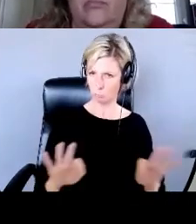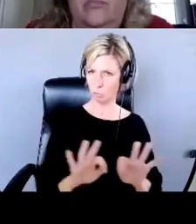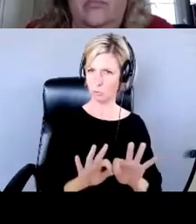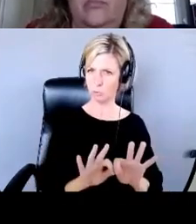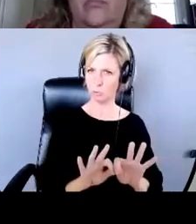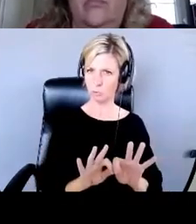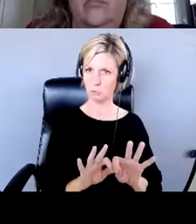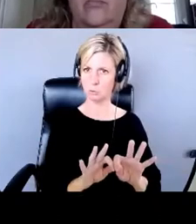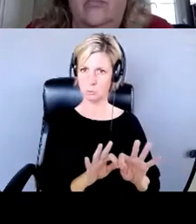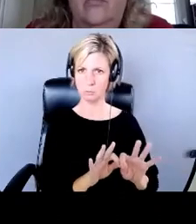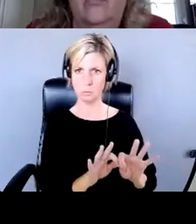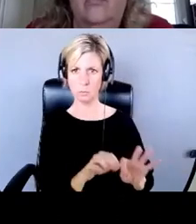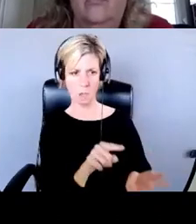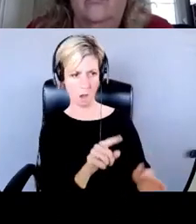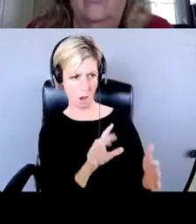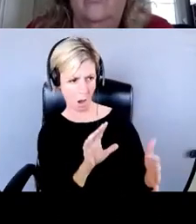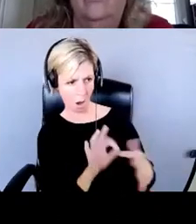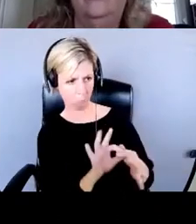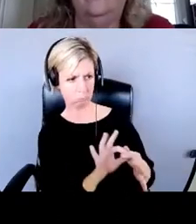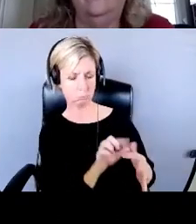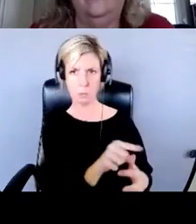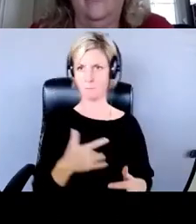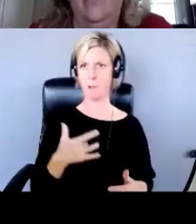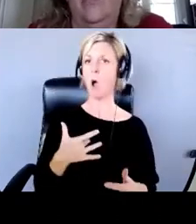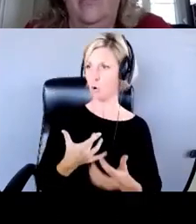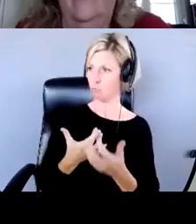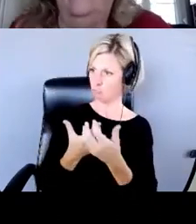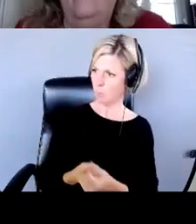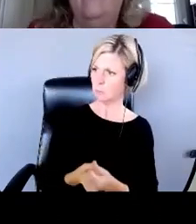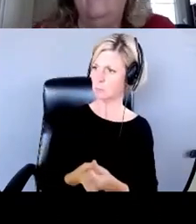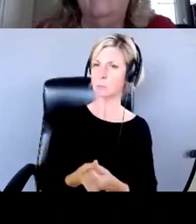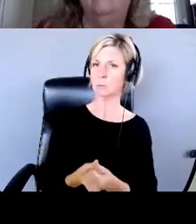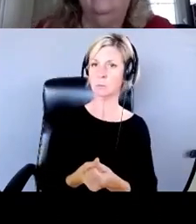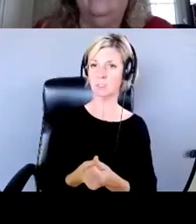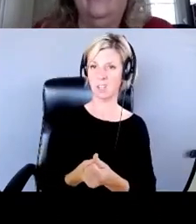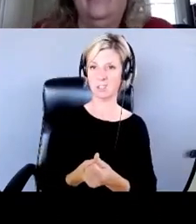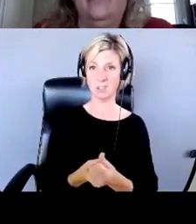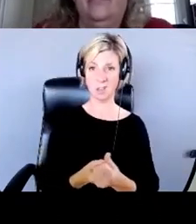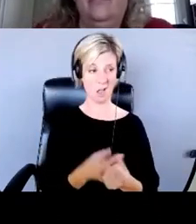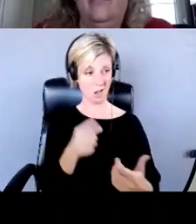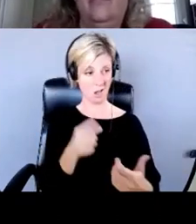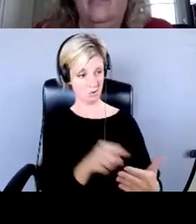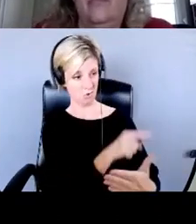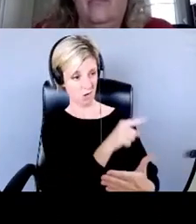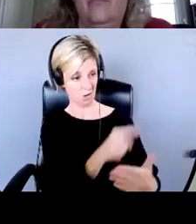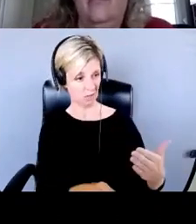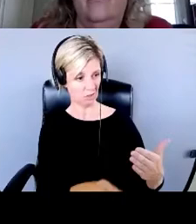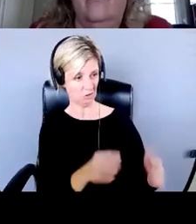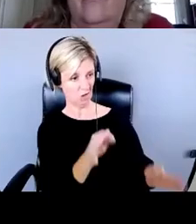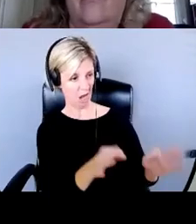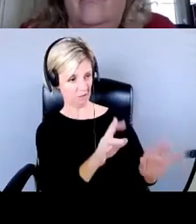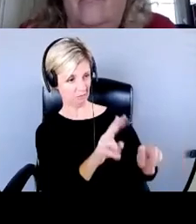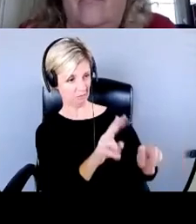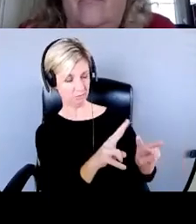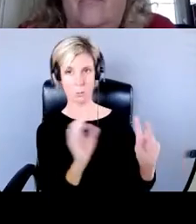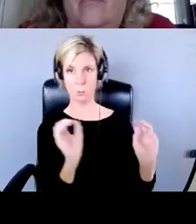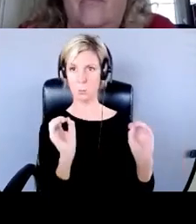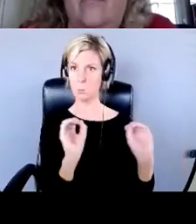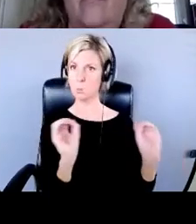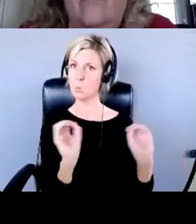you're not going to be judgmental, you're not going to be critical, but you are going to try to be helpful to understand what everybody's